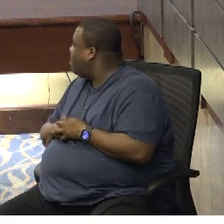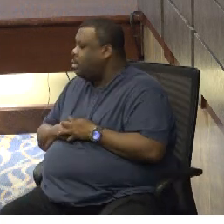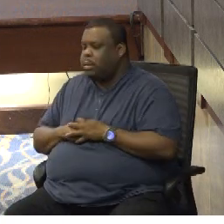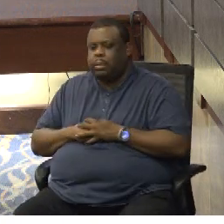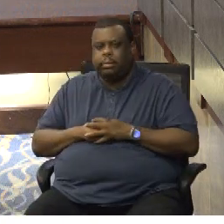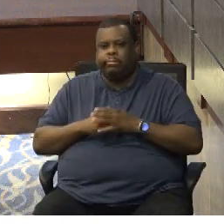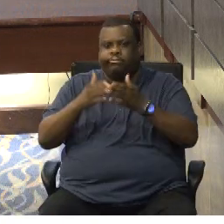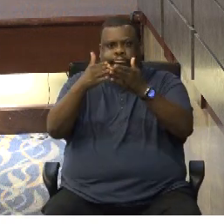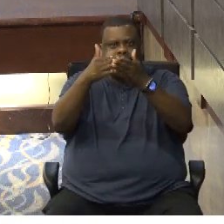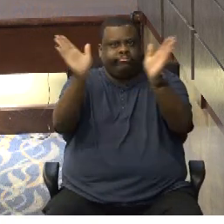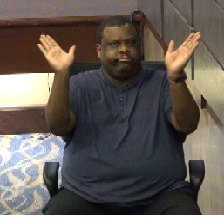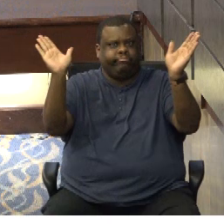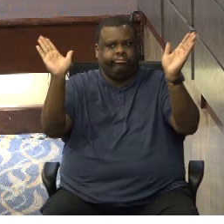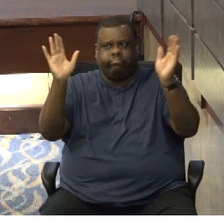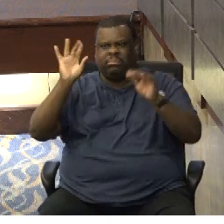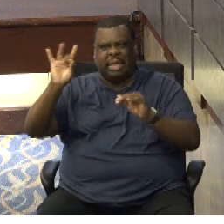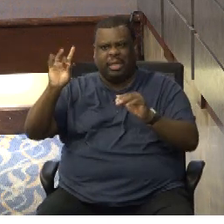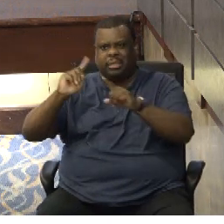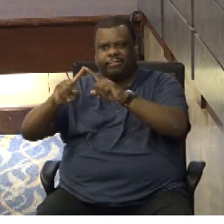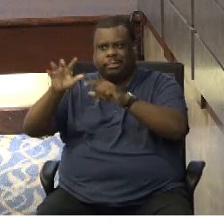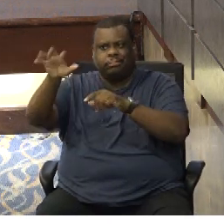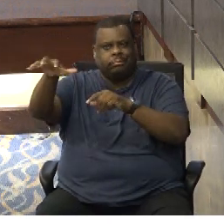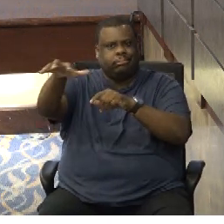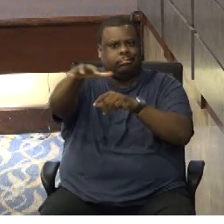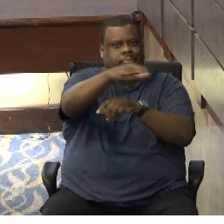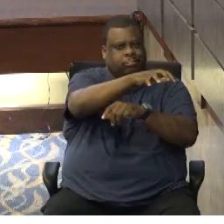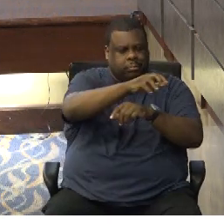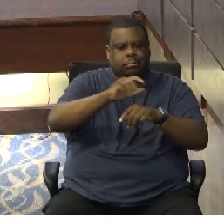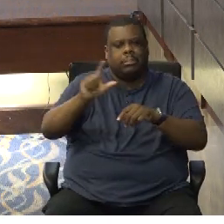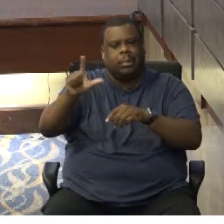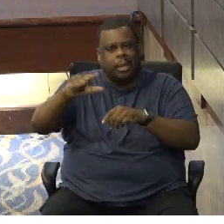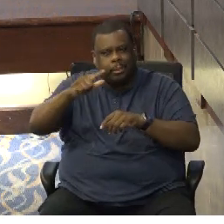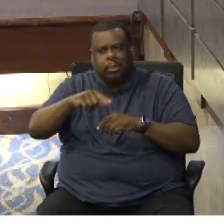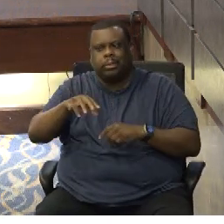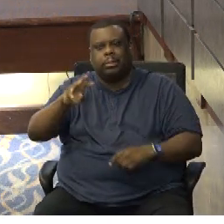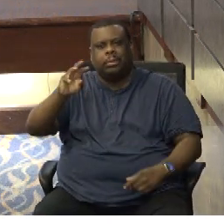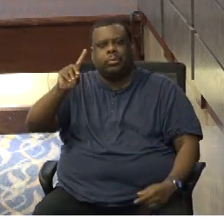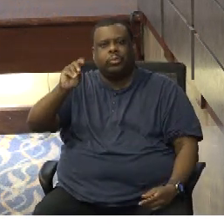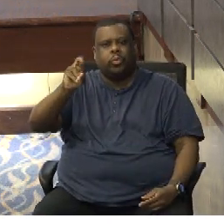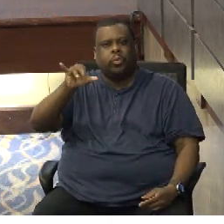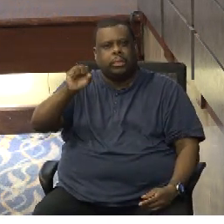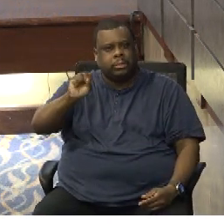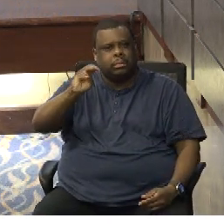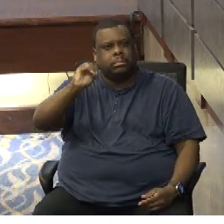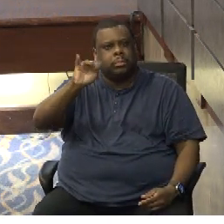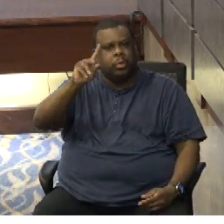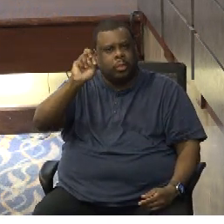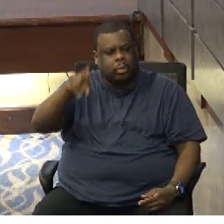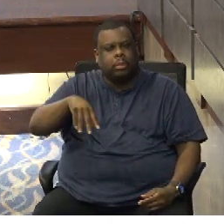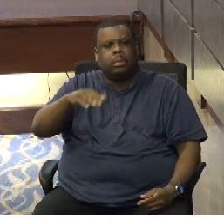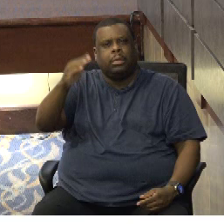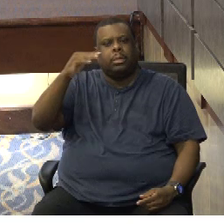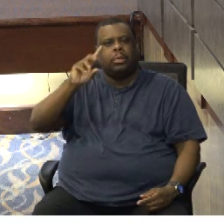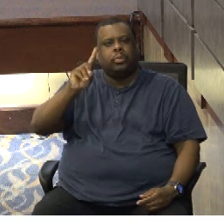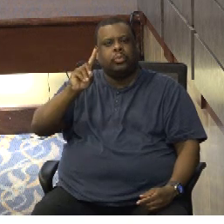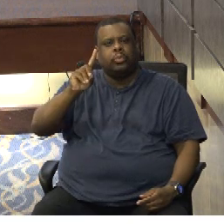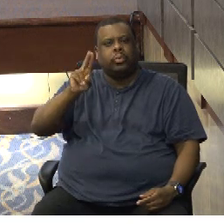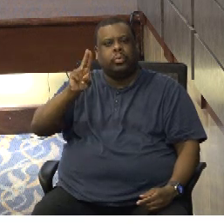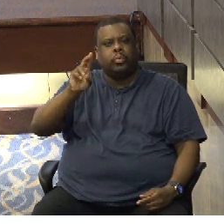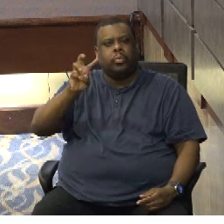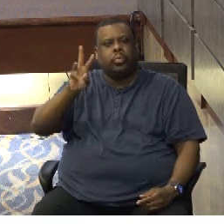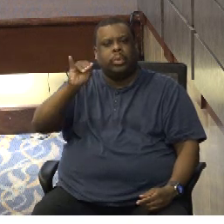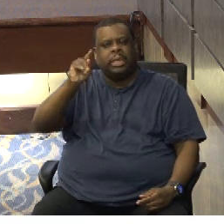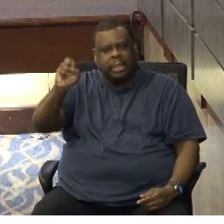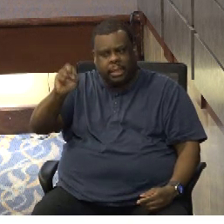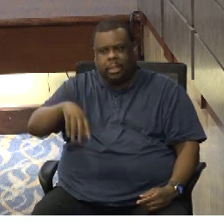Center and Library, the East Waco Library, the Central Library, Doris Miller, the Multipurpose Center, Dewey, and Bledsoe Miller.